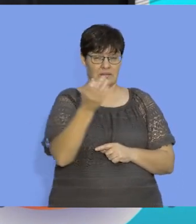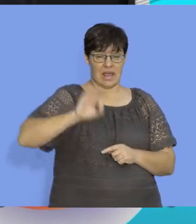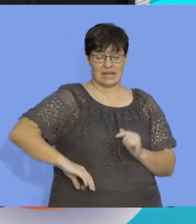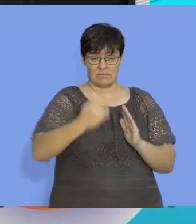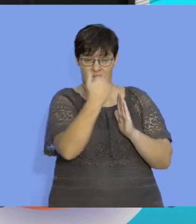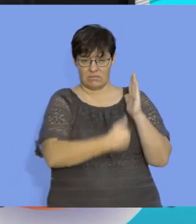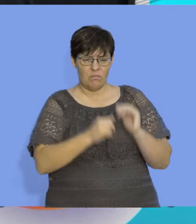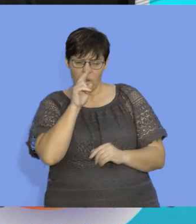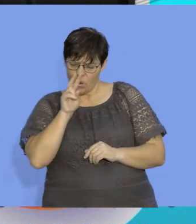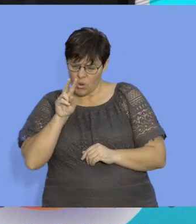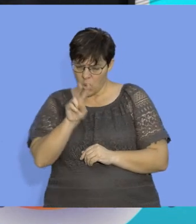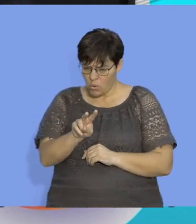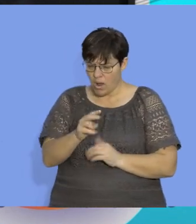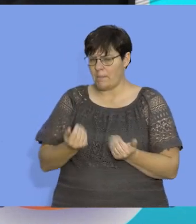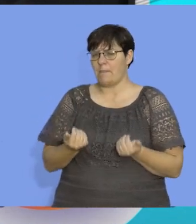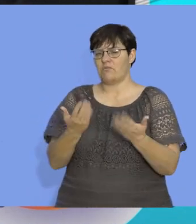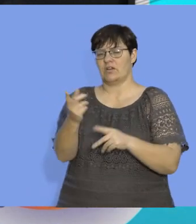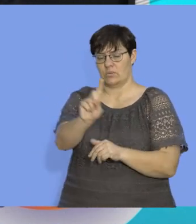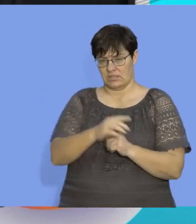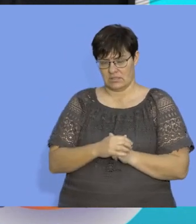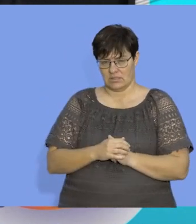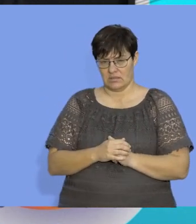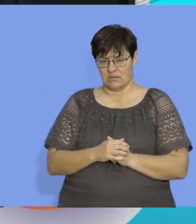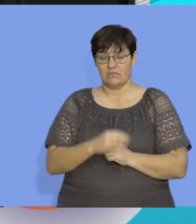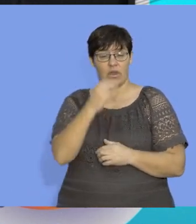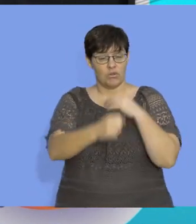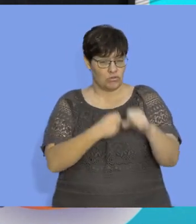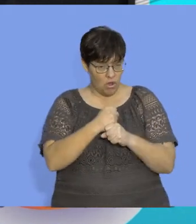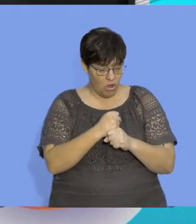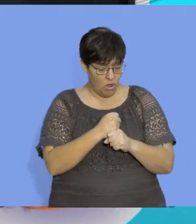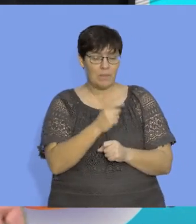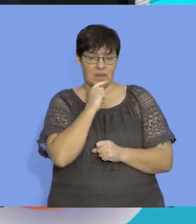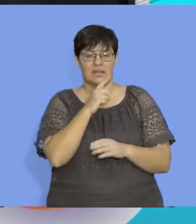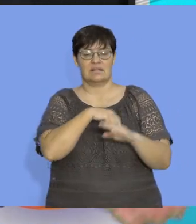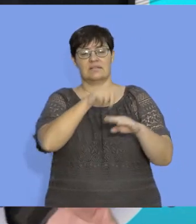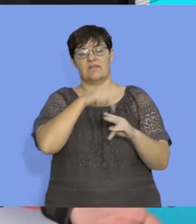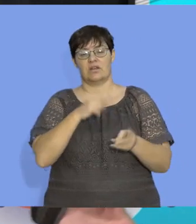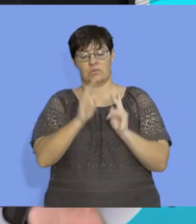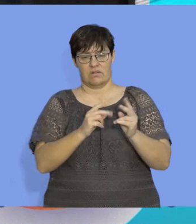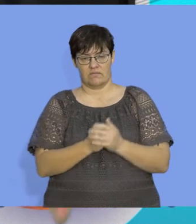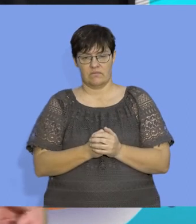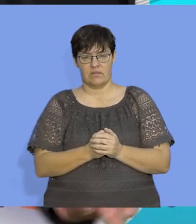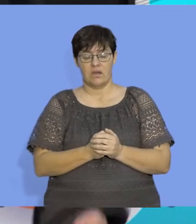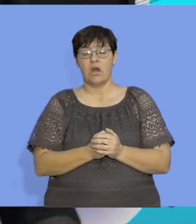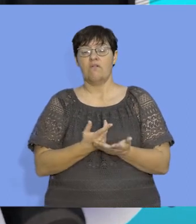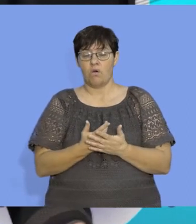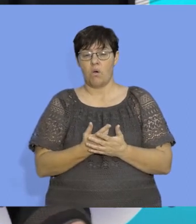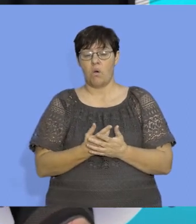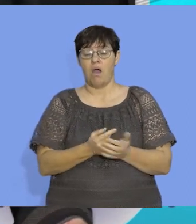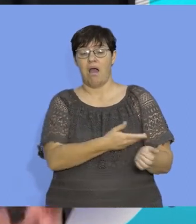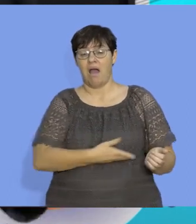that is provided for you. If it's annual, divide by 12. If it's biannual, for half the year, divide by